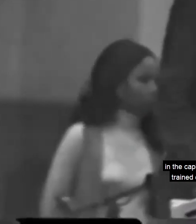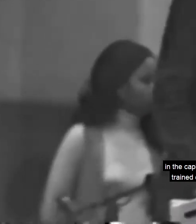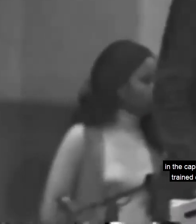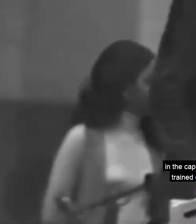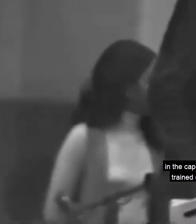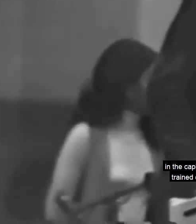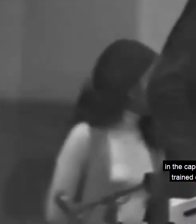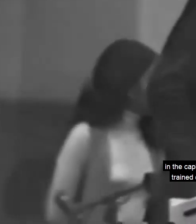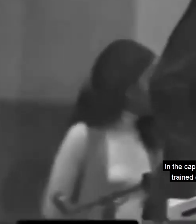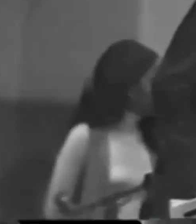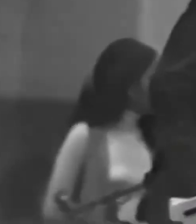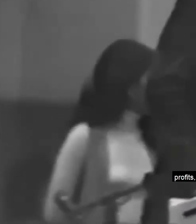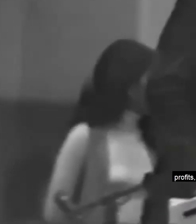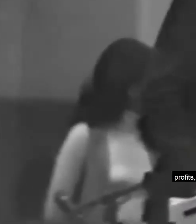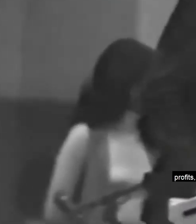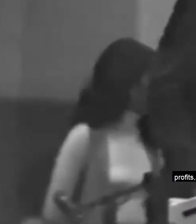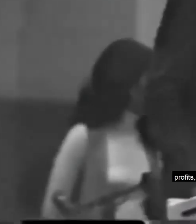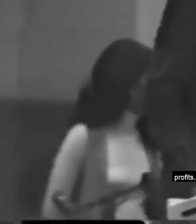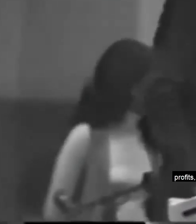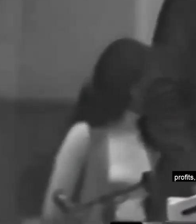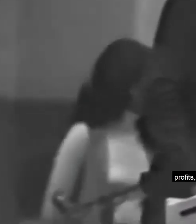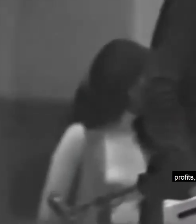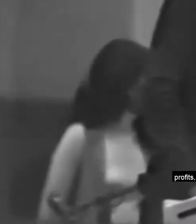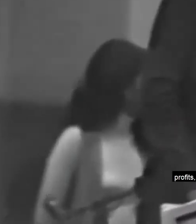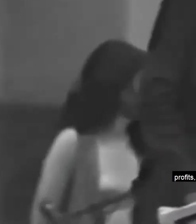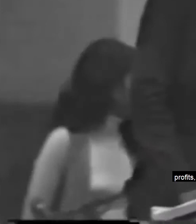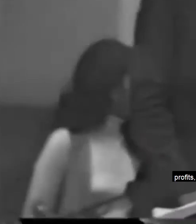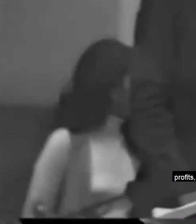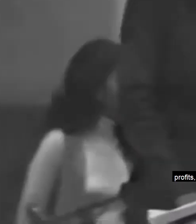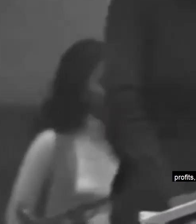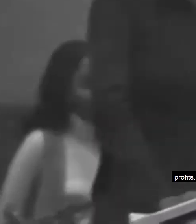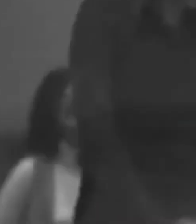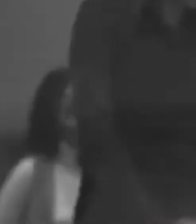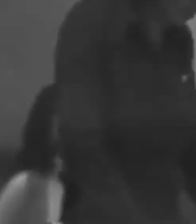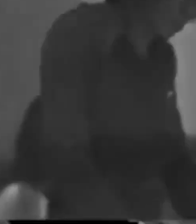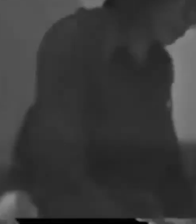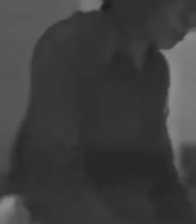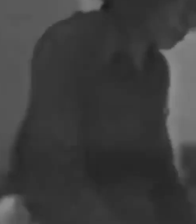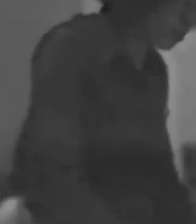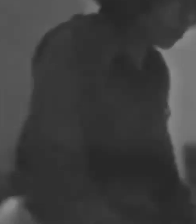a single goal, profits, profits, profits, and more profits.